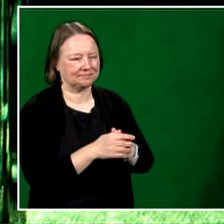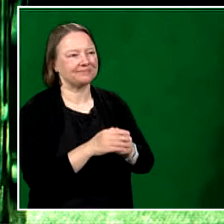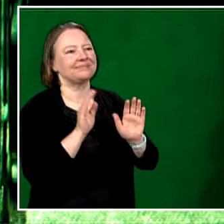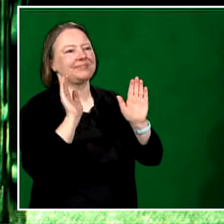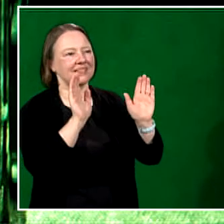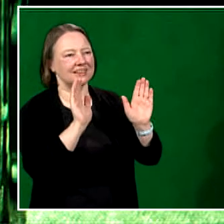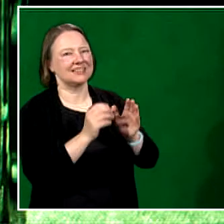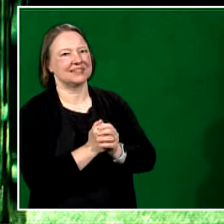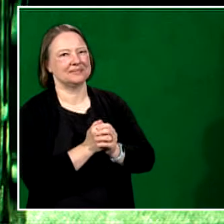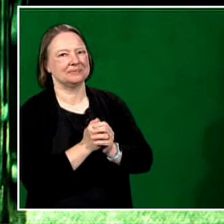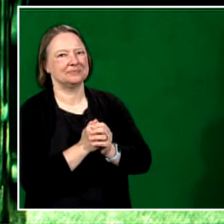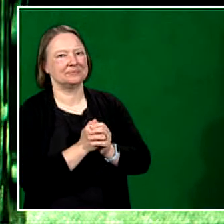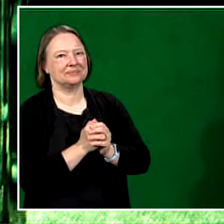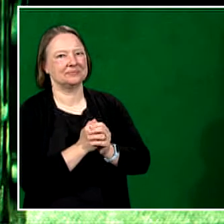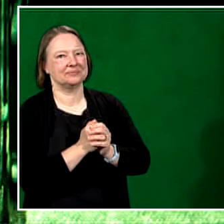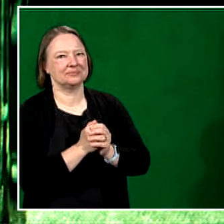Excellent.